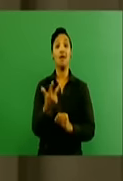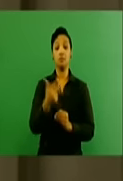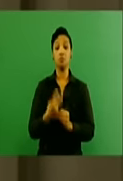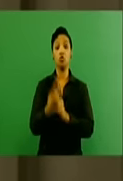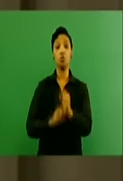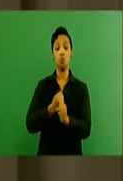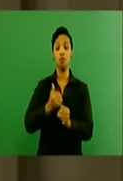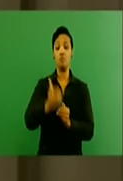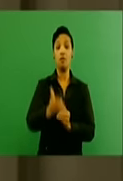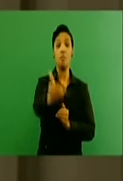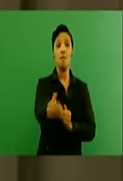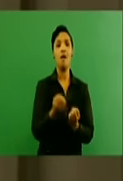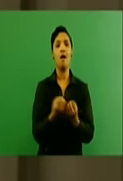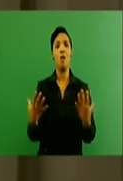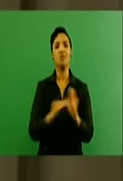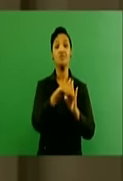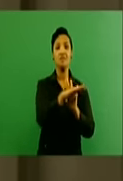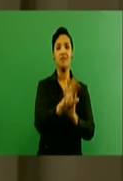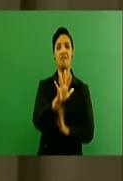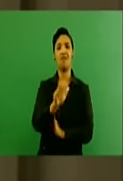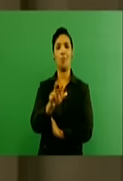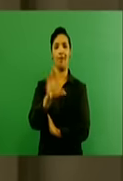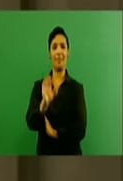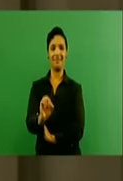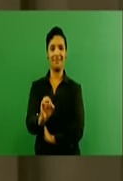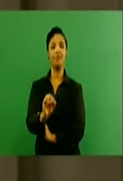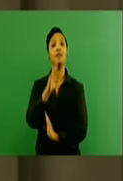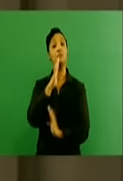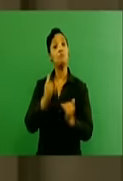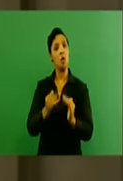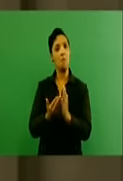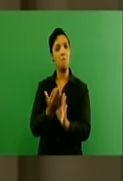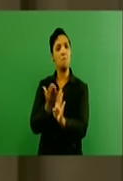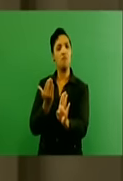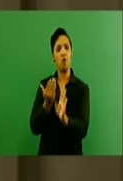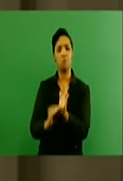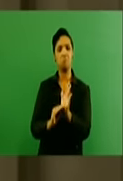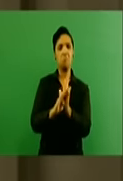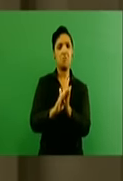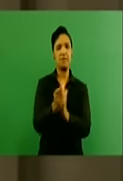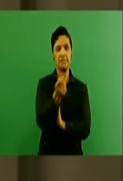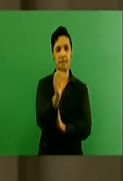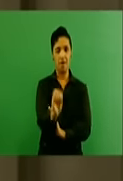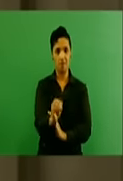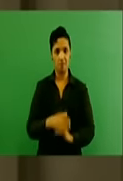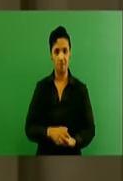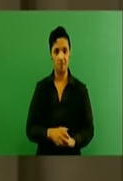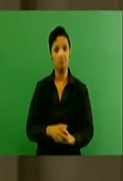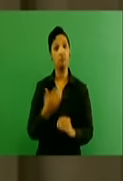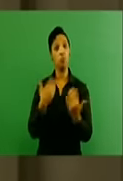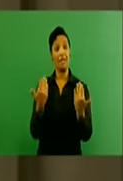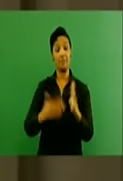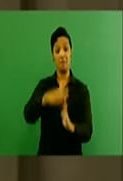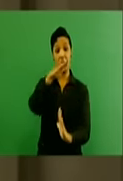is expected to average 5.5%, marginally up from the previous forecast. The expected peak